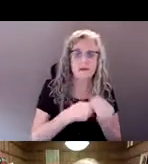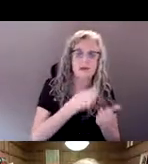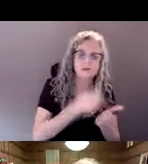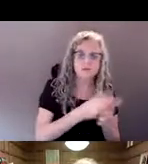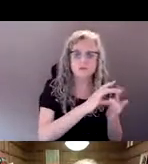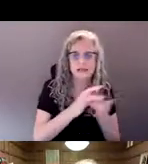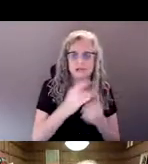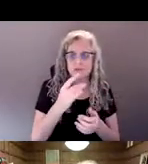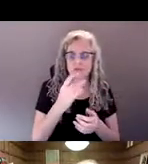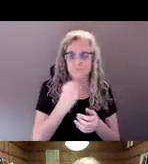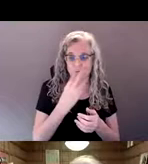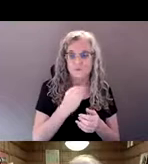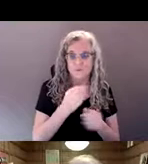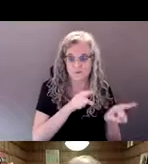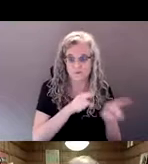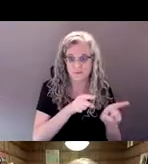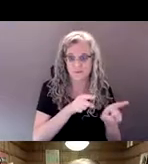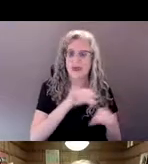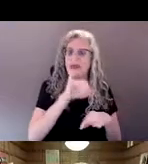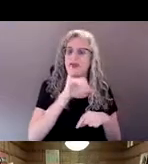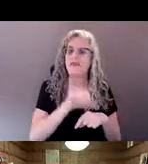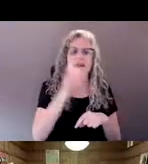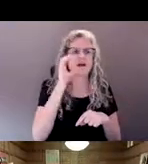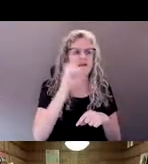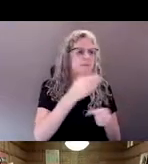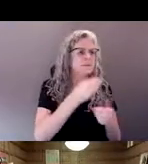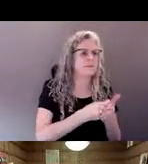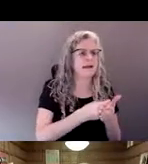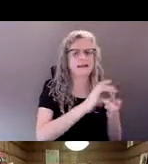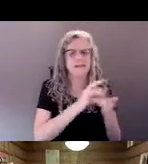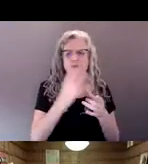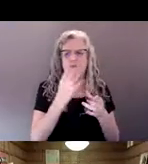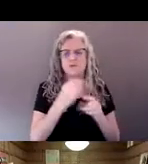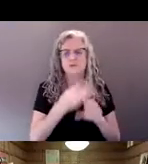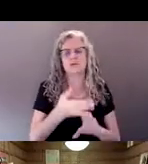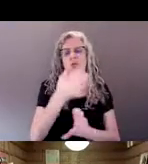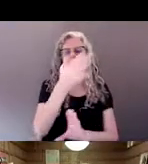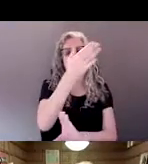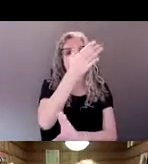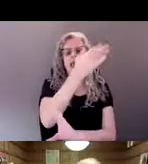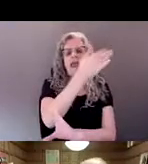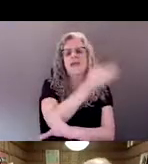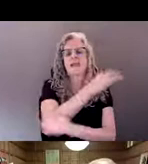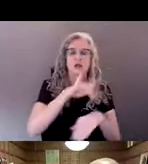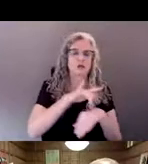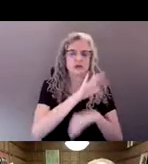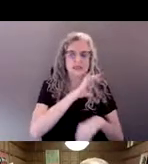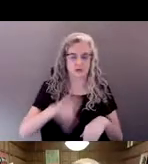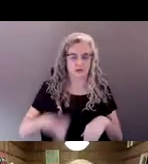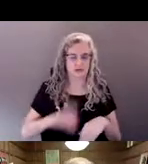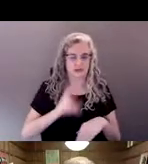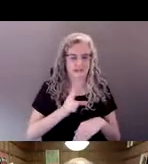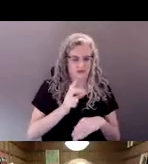had roots in the very earliest Christian communities. So now I'm going to step way back to early history just for